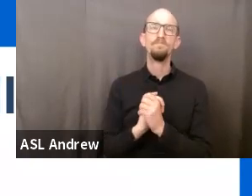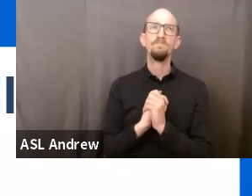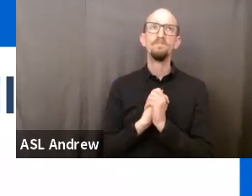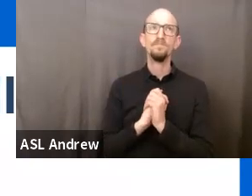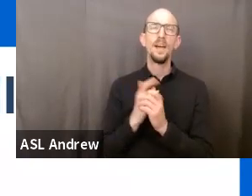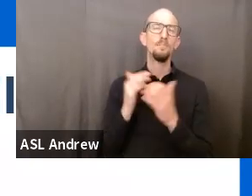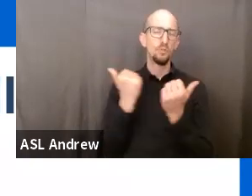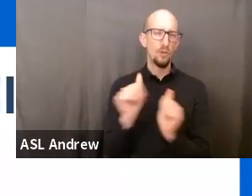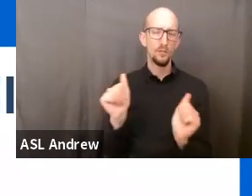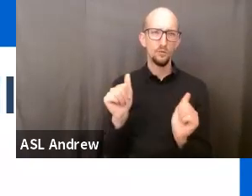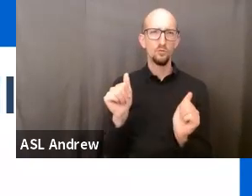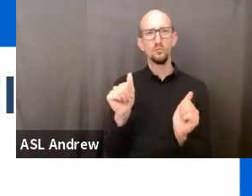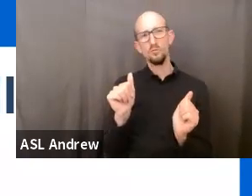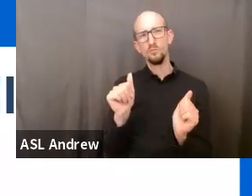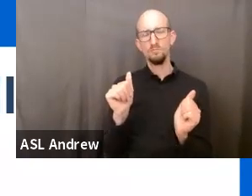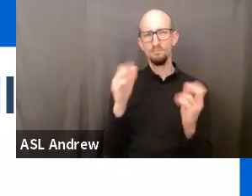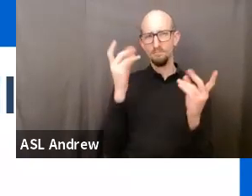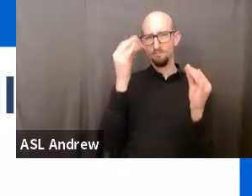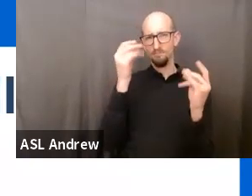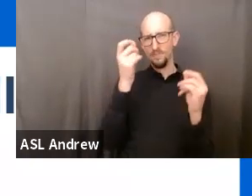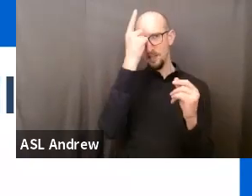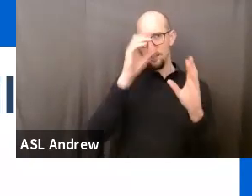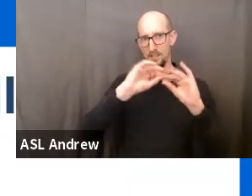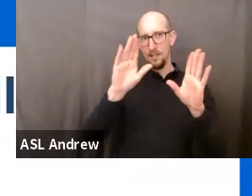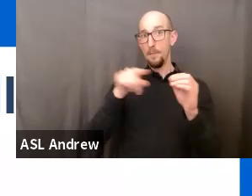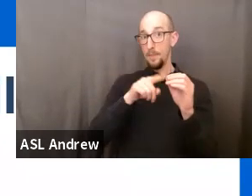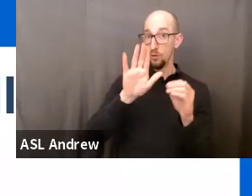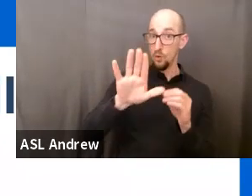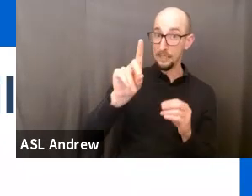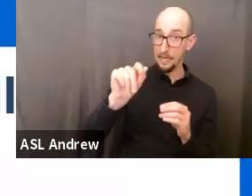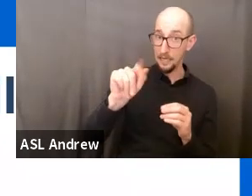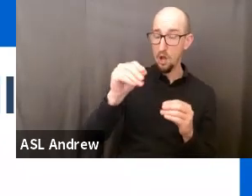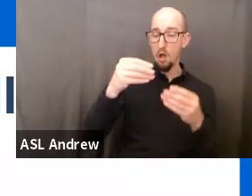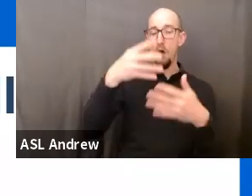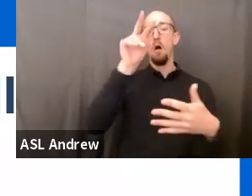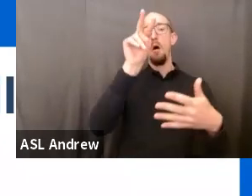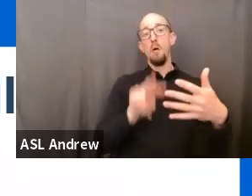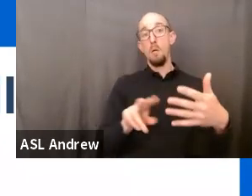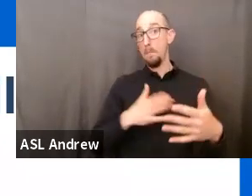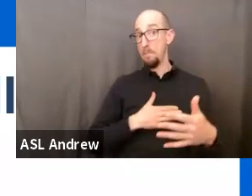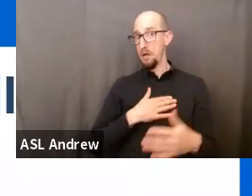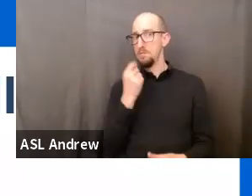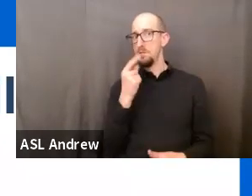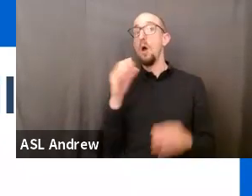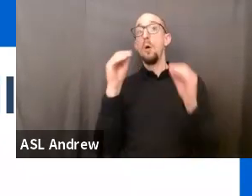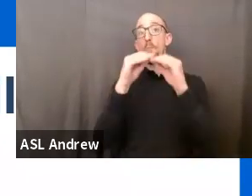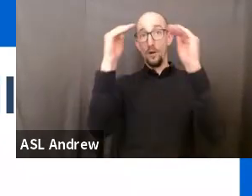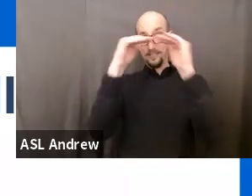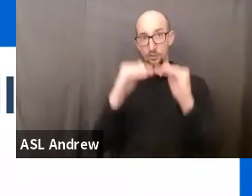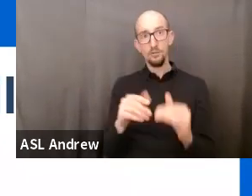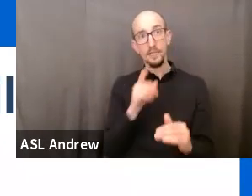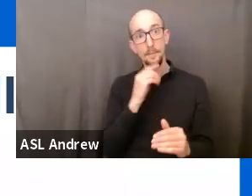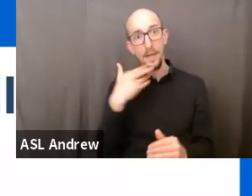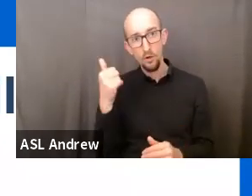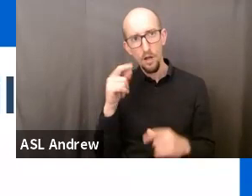make a conclusion about the data that you've shared. And my conclusion is more tiers is better, but it doesn't solve our problem, which